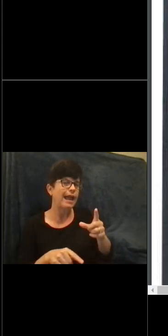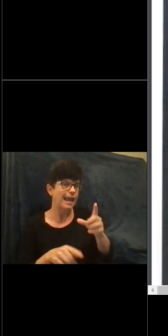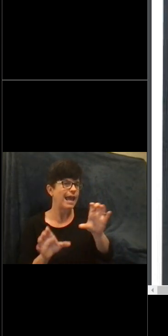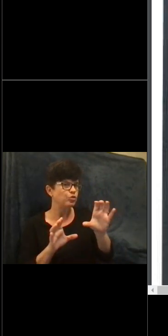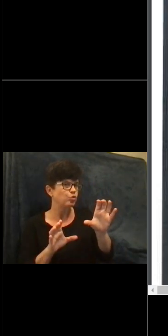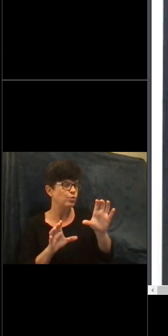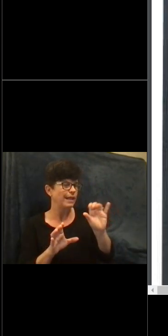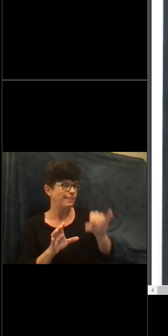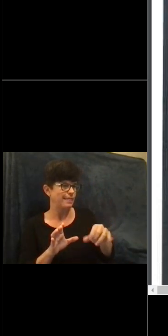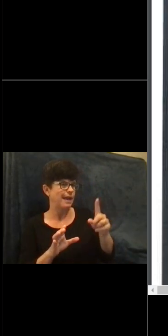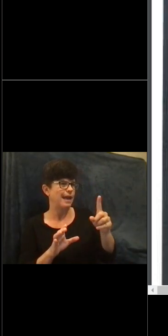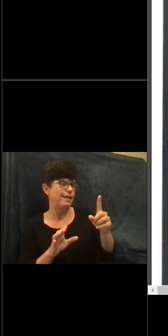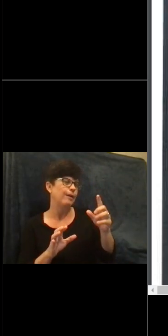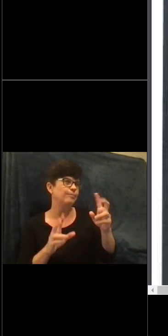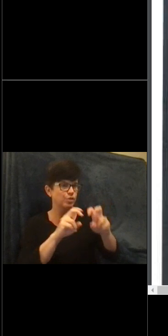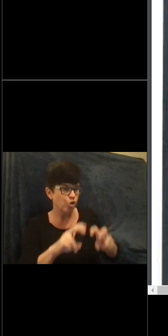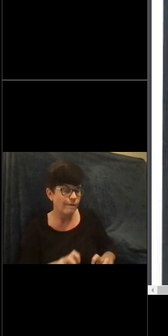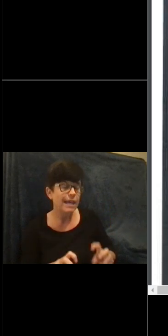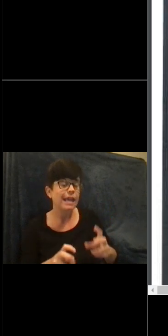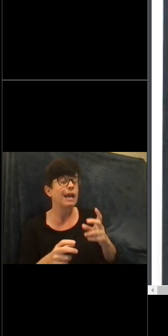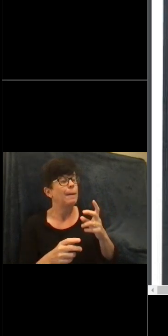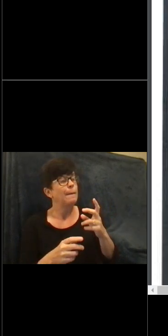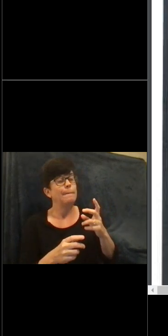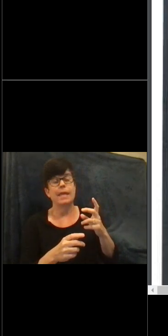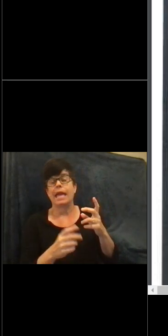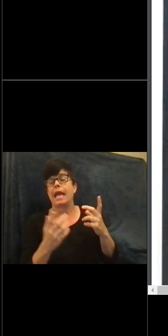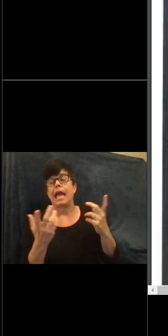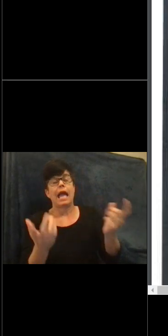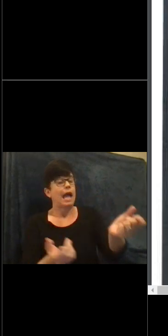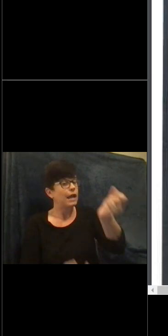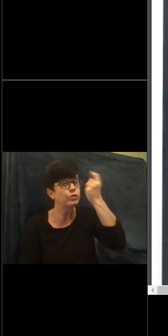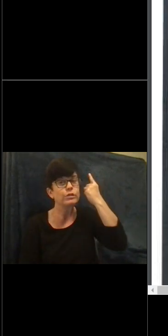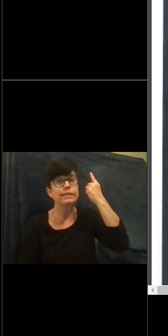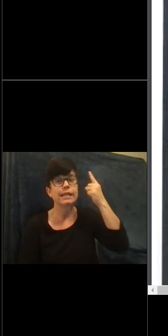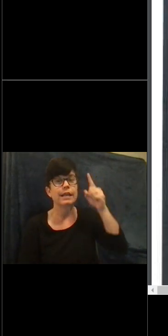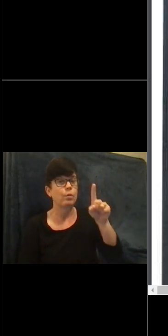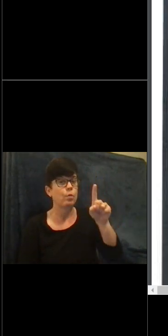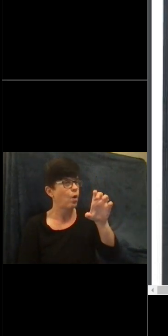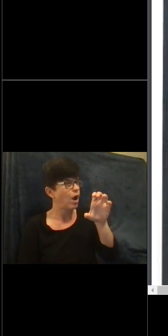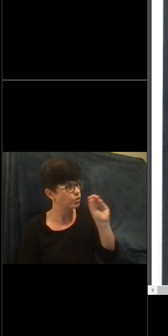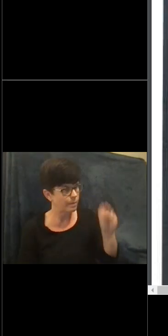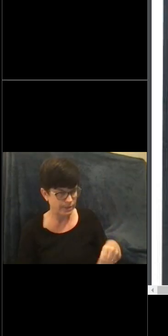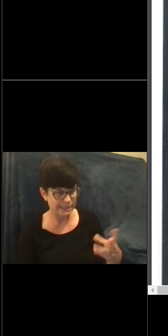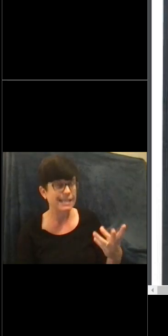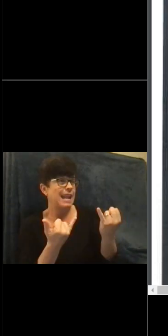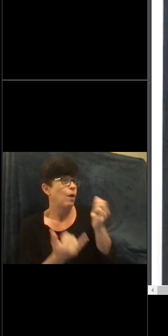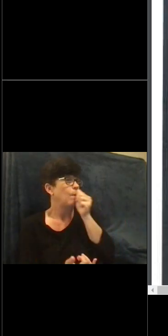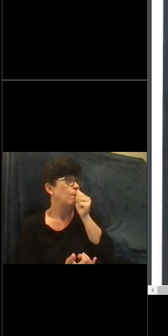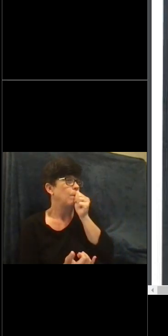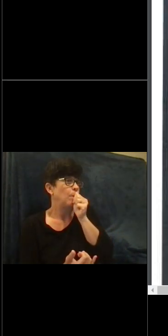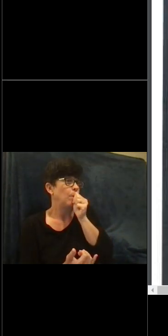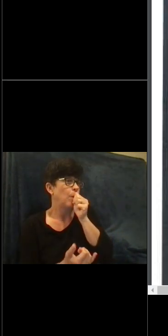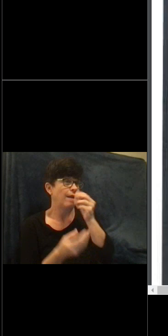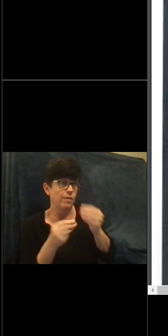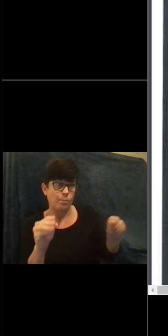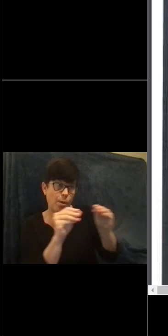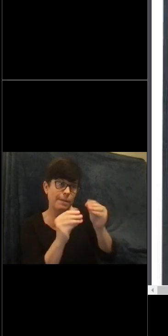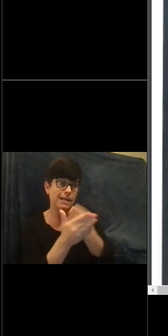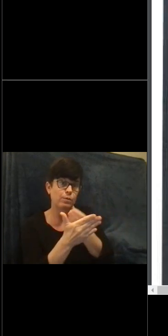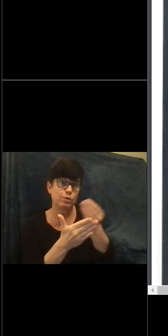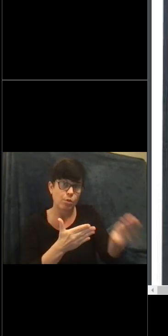what is the, and again, I completely understand that it is now private property that was purchased